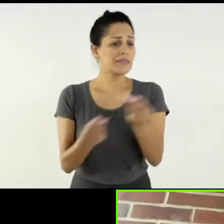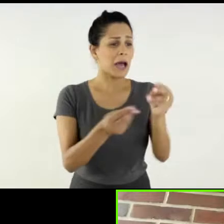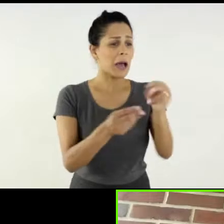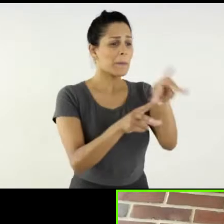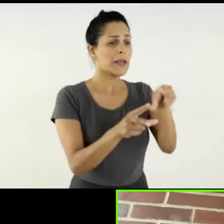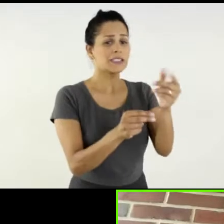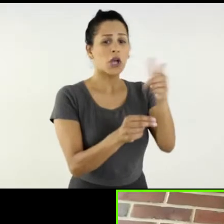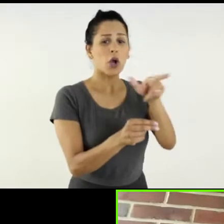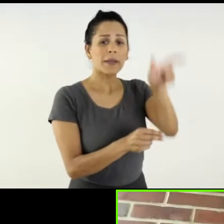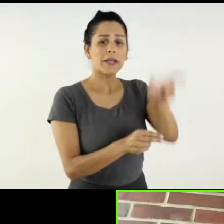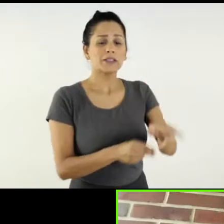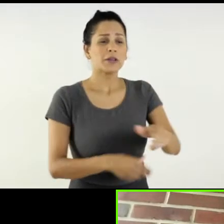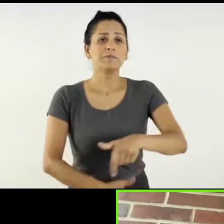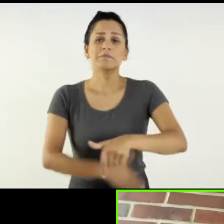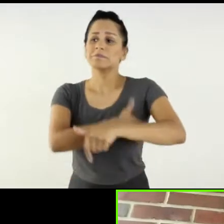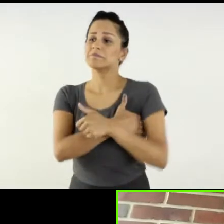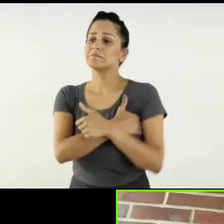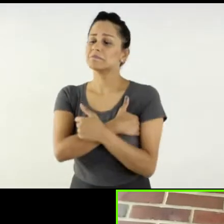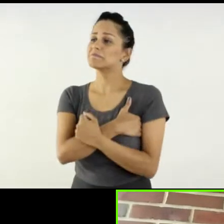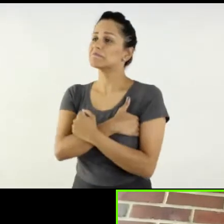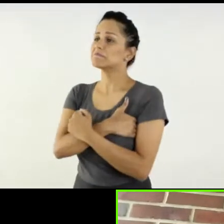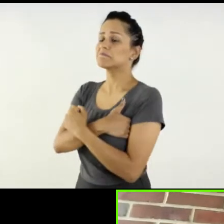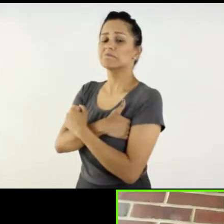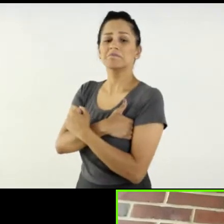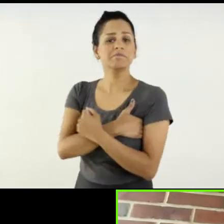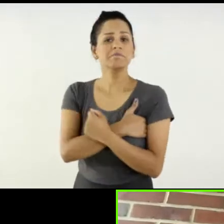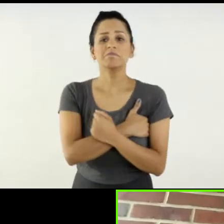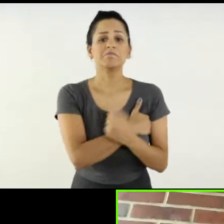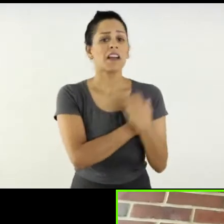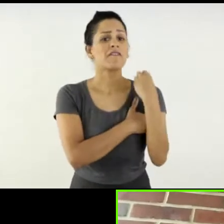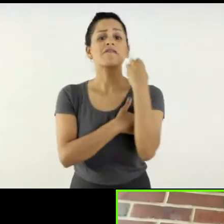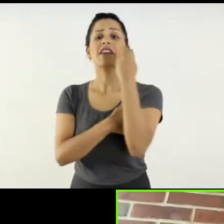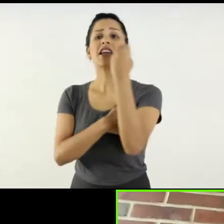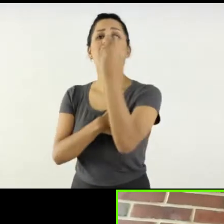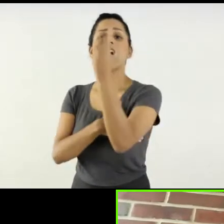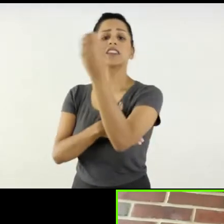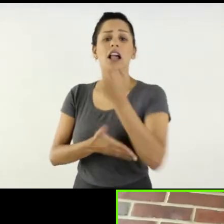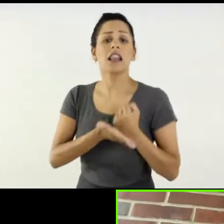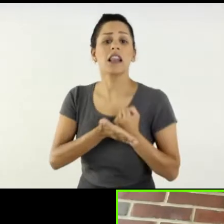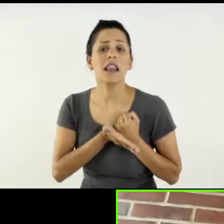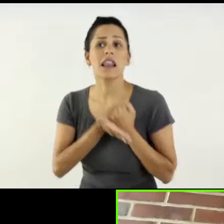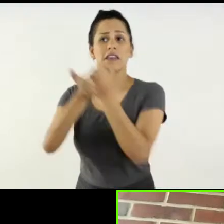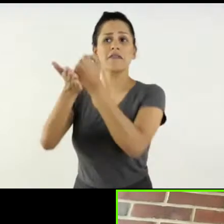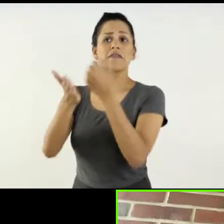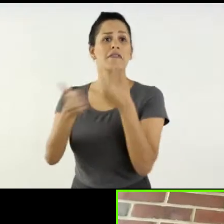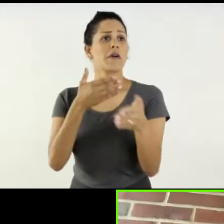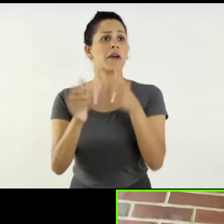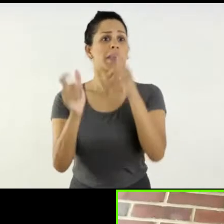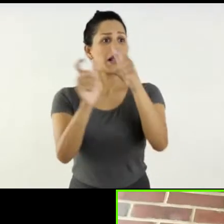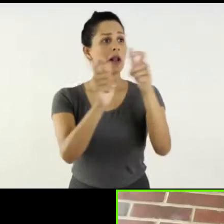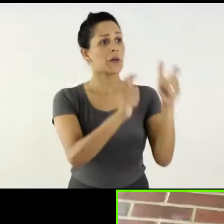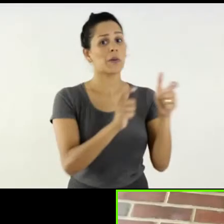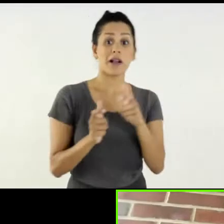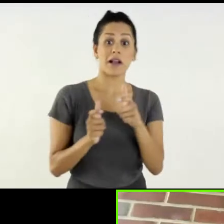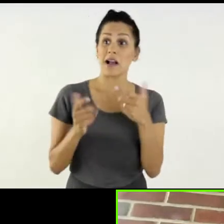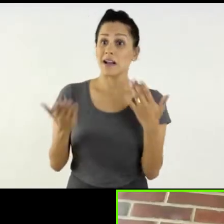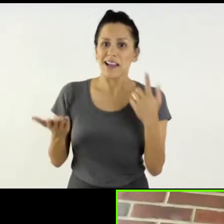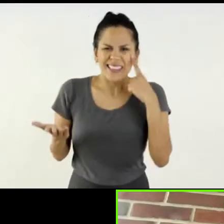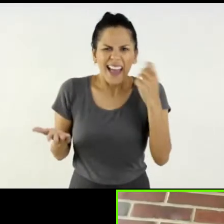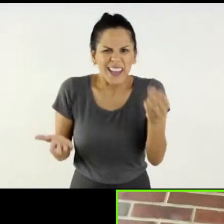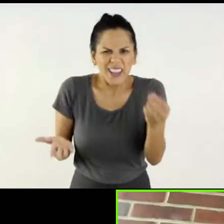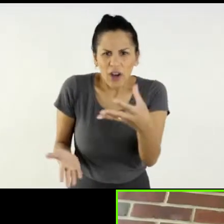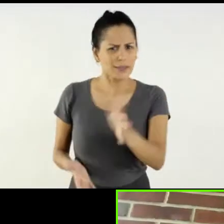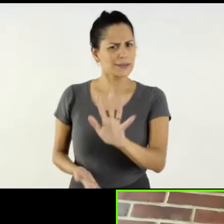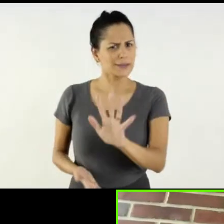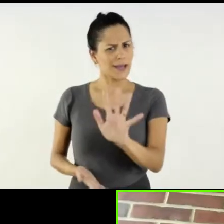I mean, this is not an idea that's new to me. It felt like it very much belonged in and resonated with